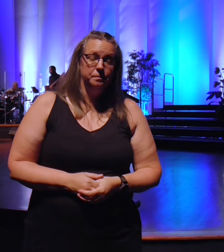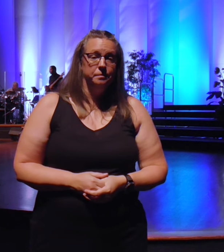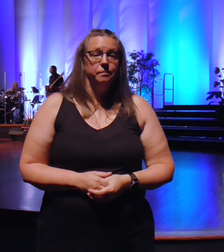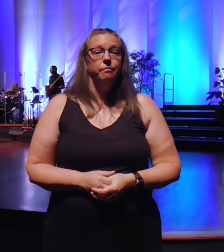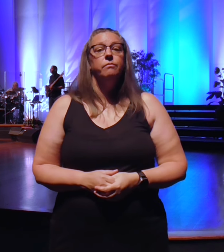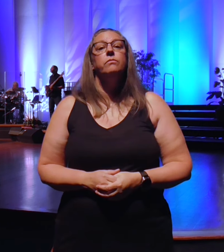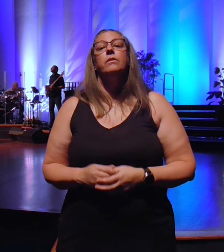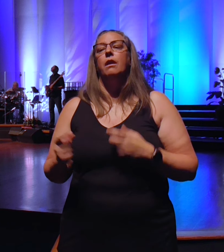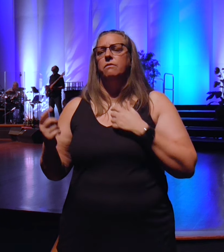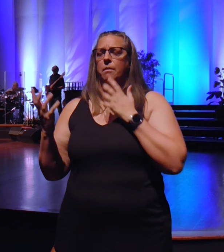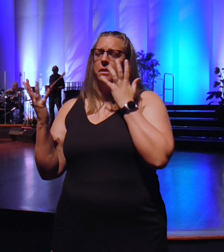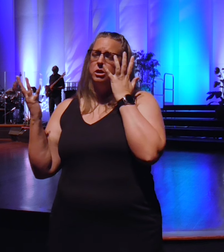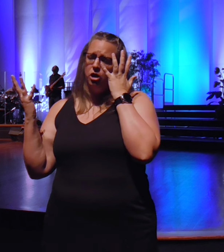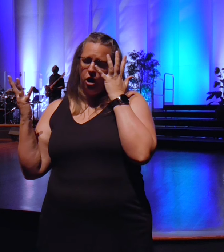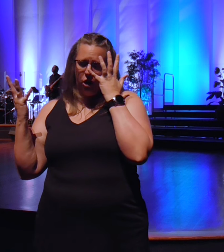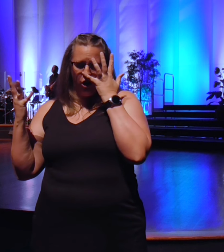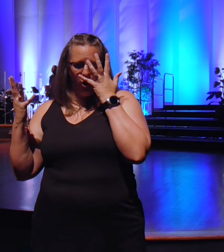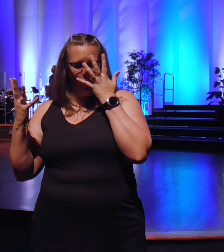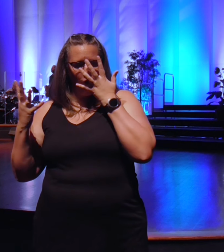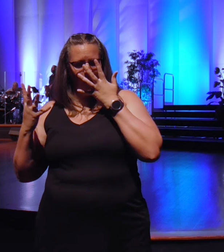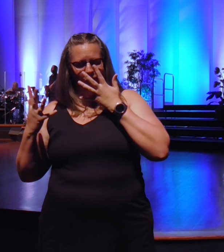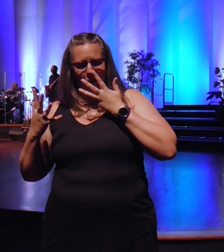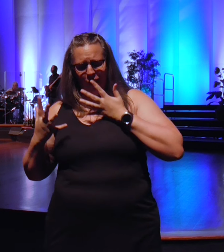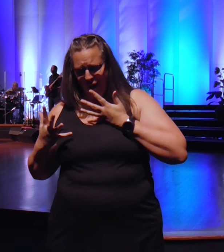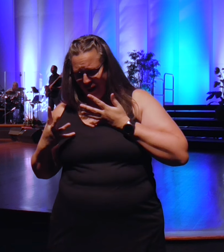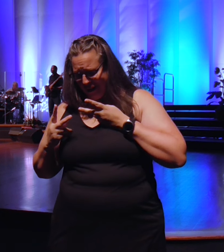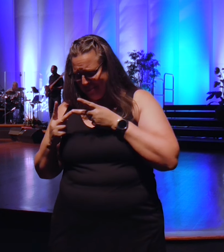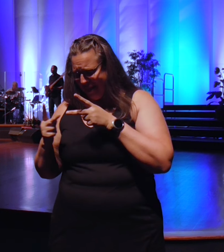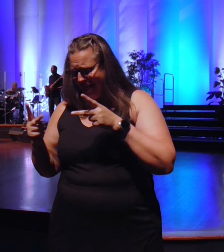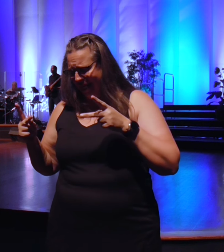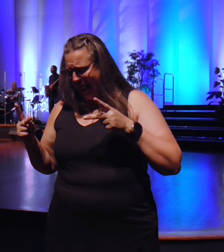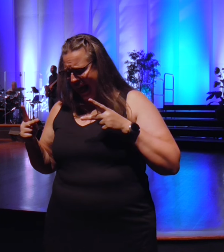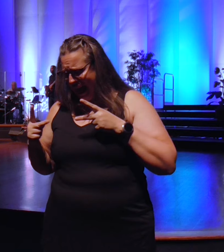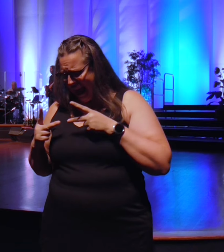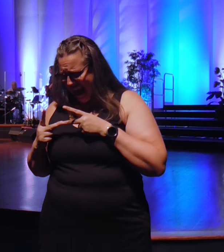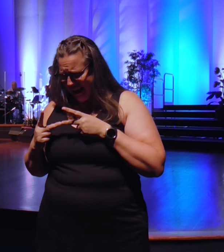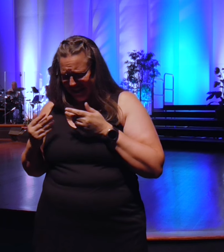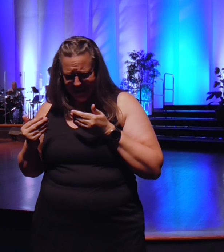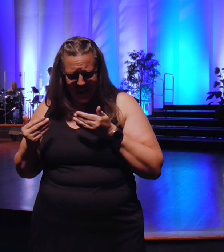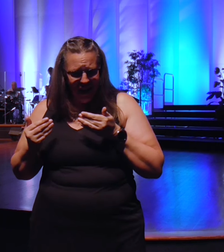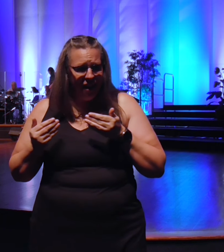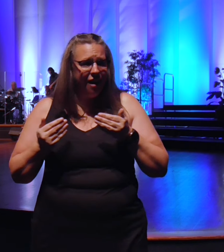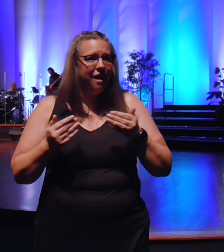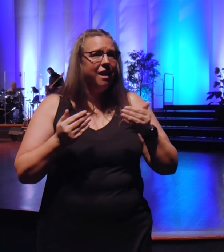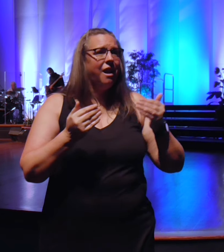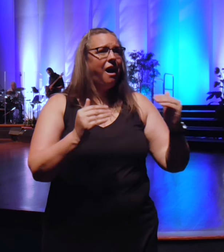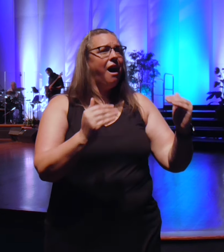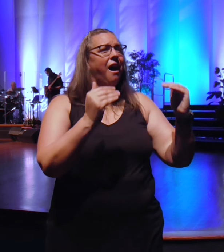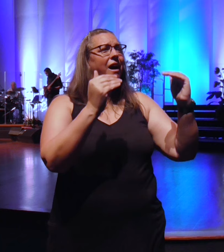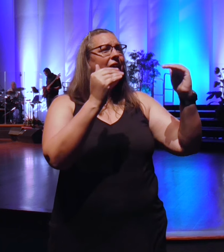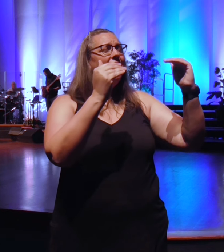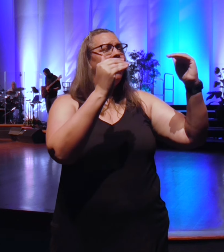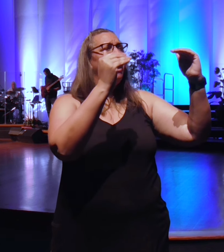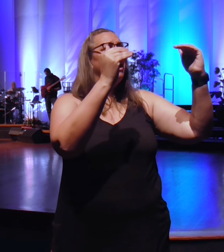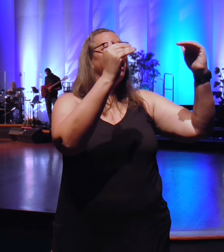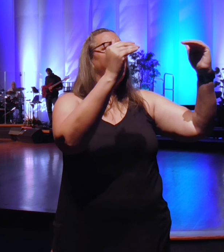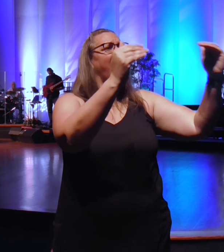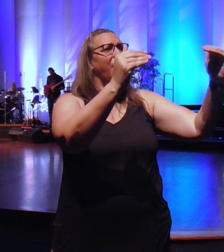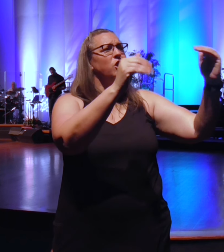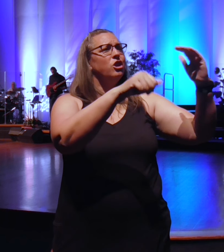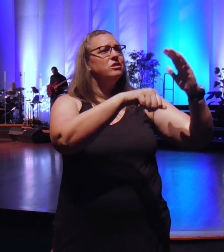From the darkest place to a higher space, calling